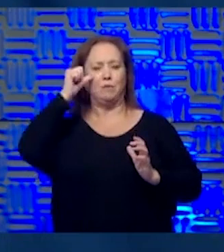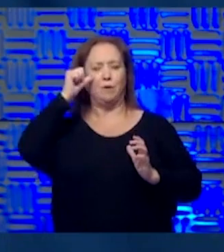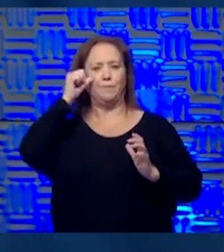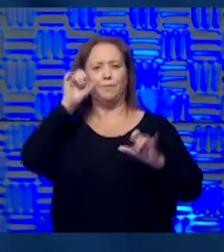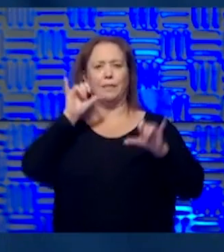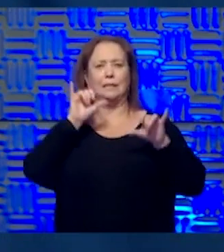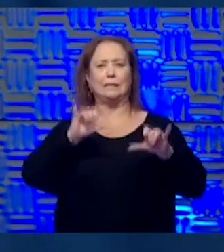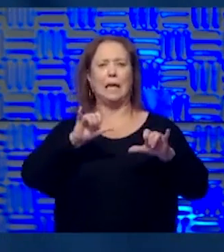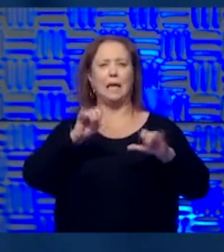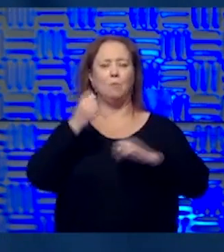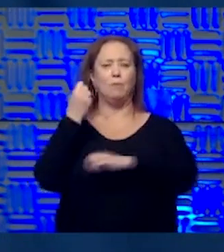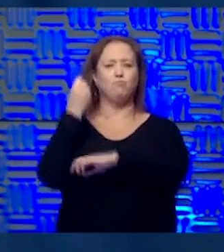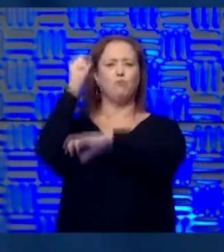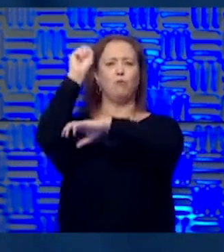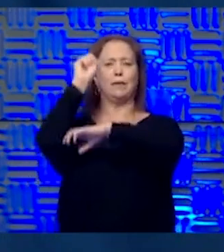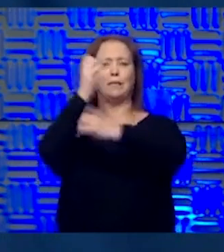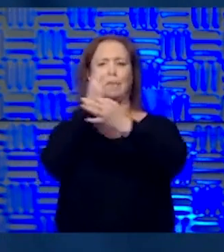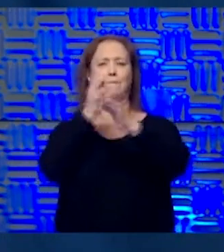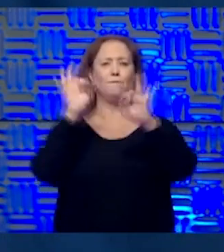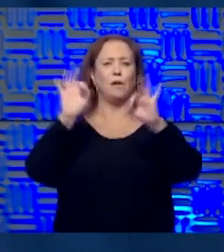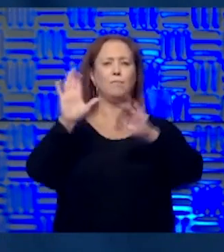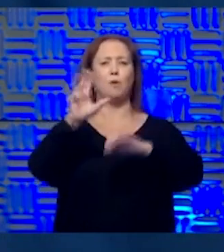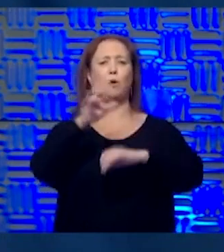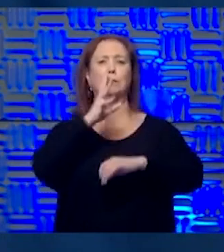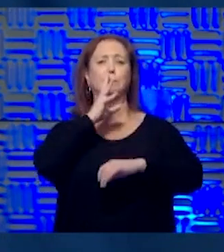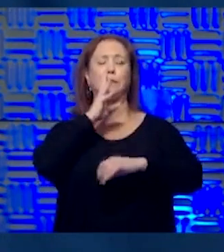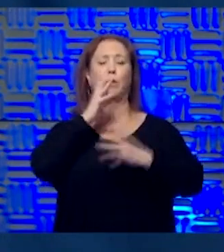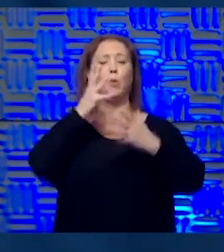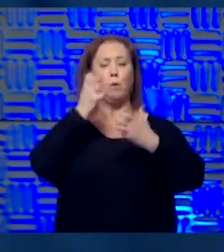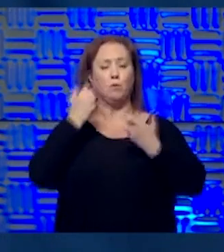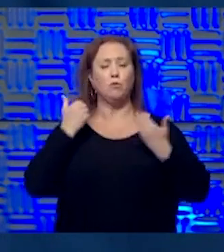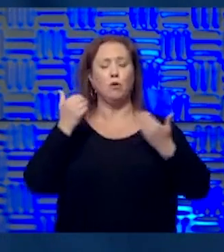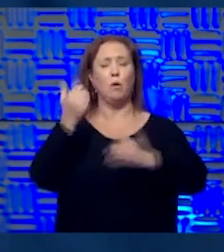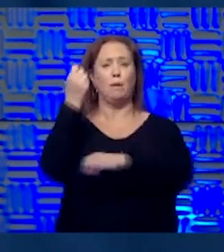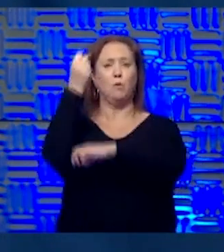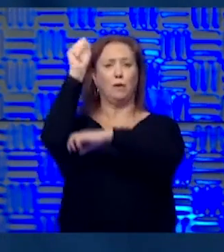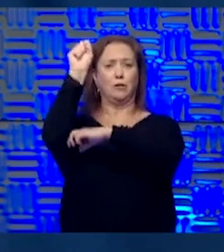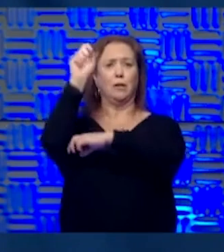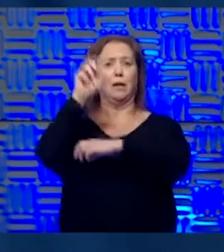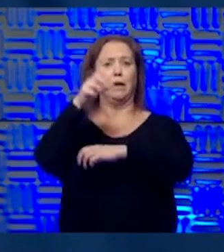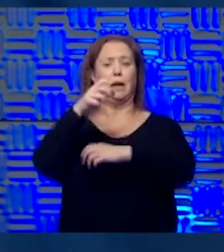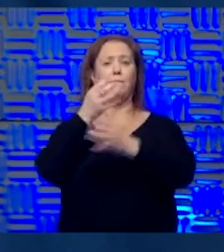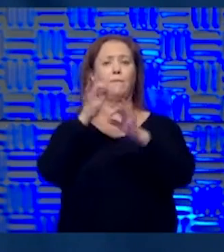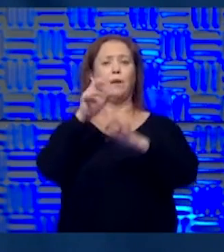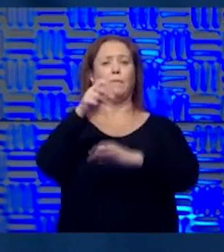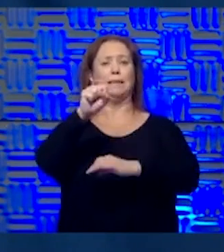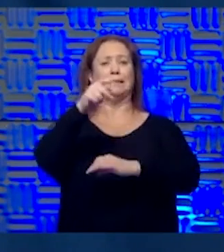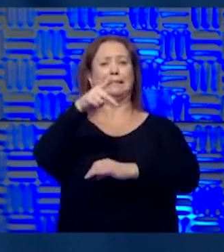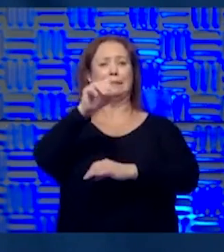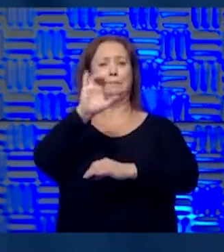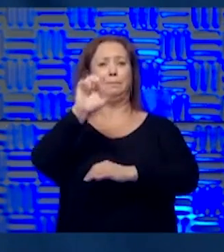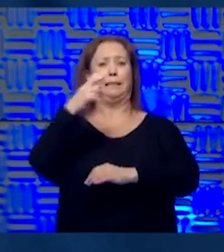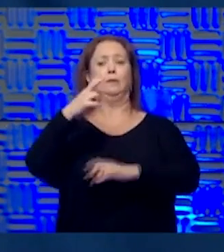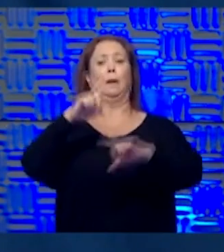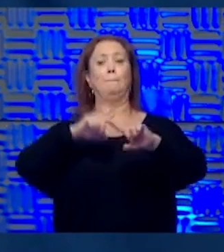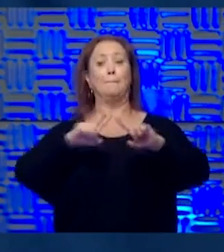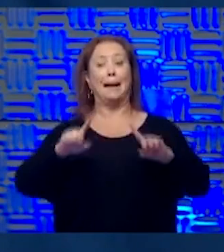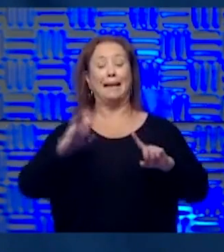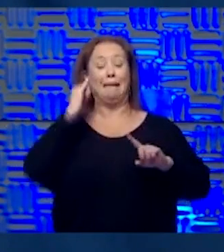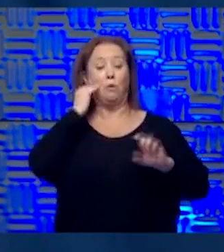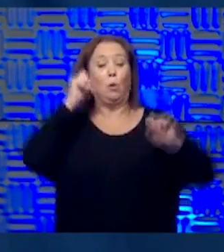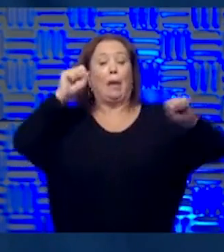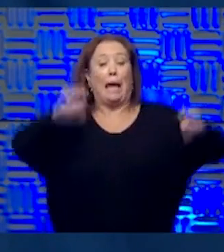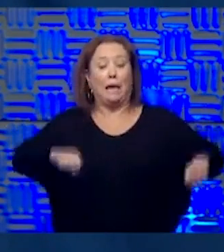with protesters and freedom of speech. We want you to be able to protest and have freedom of speech. But if you can do that in